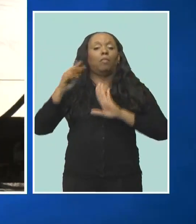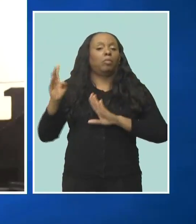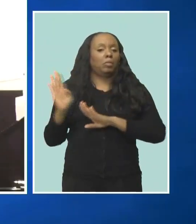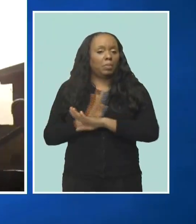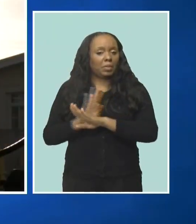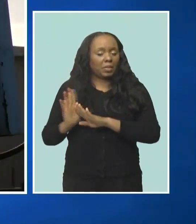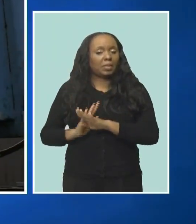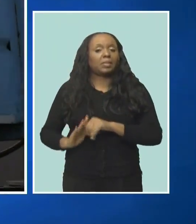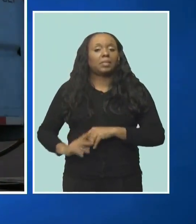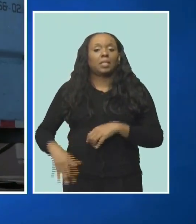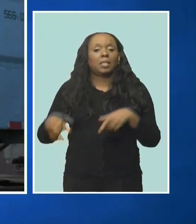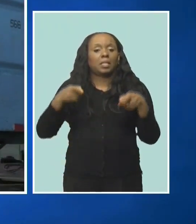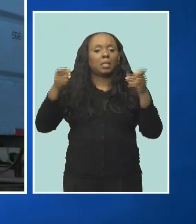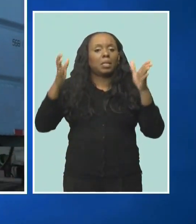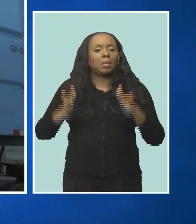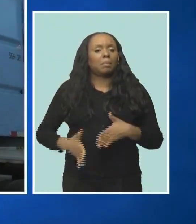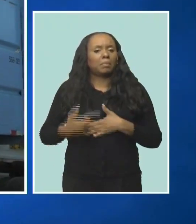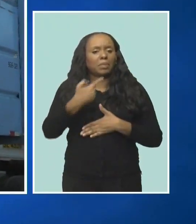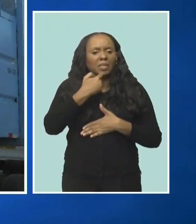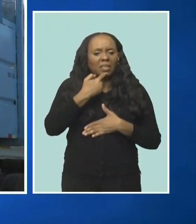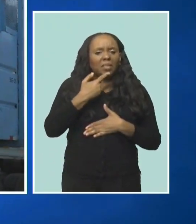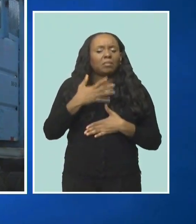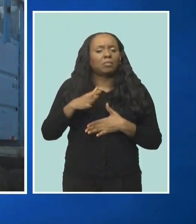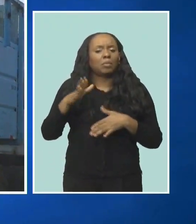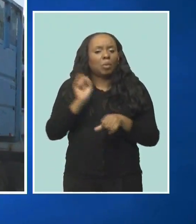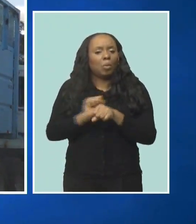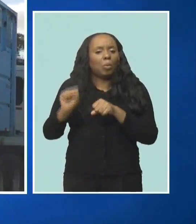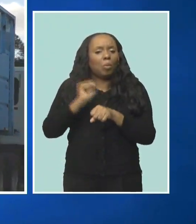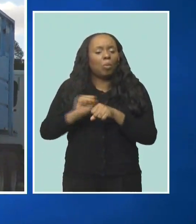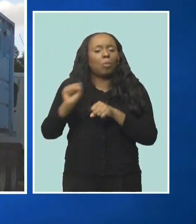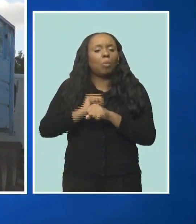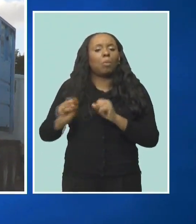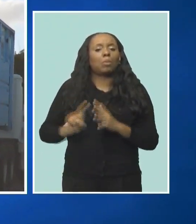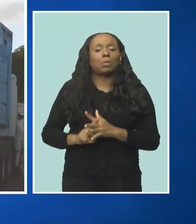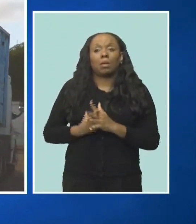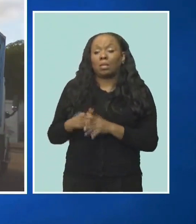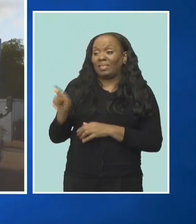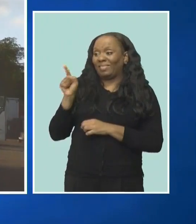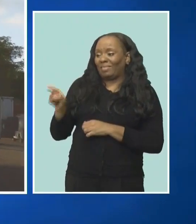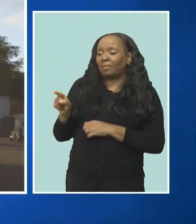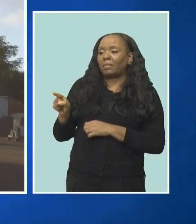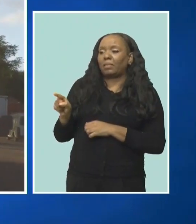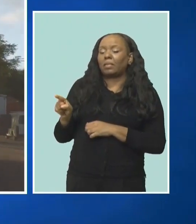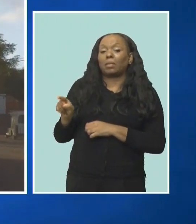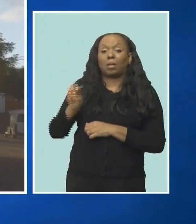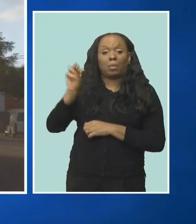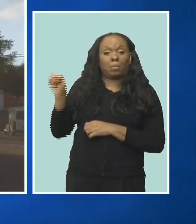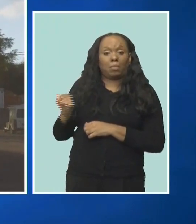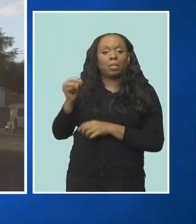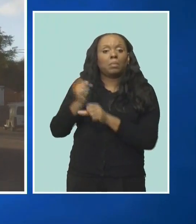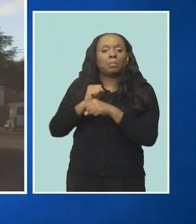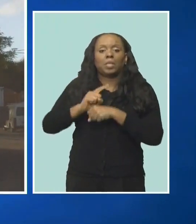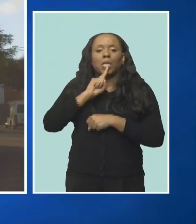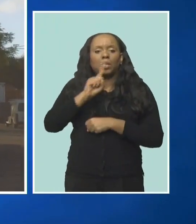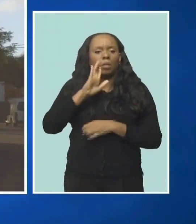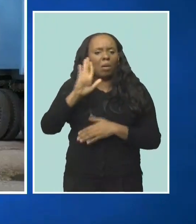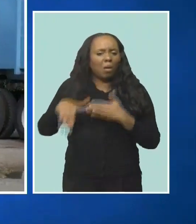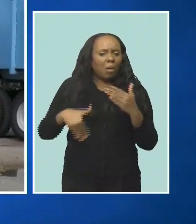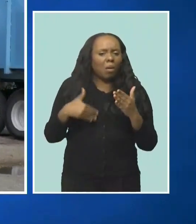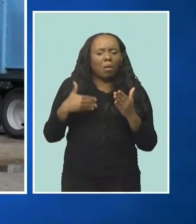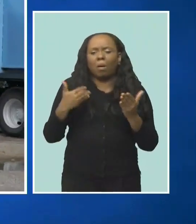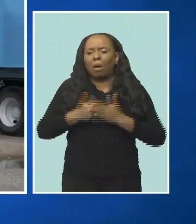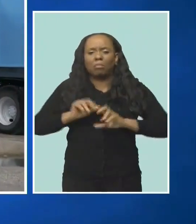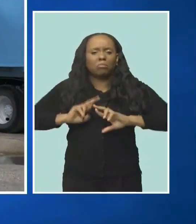Philip, Richard Mears, tells CBC News work actually started at that location on Monday to ensure all systems were